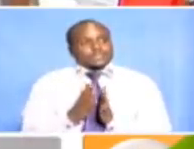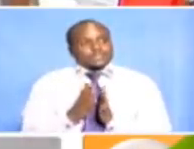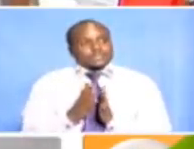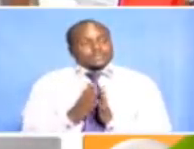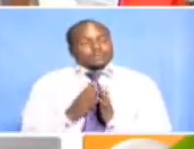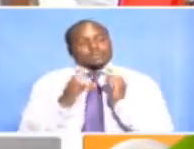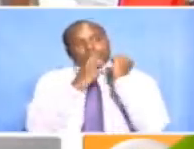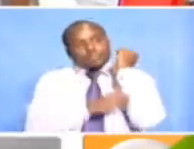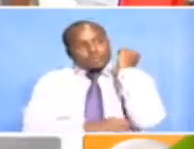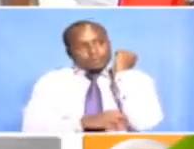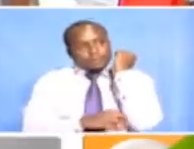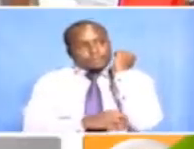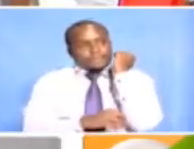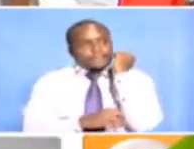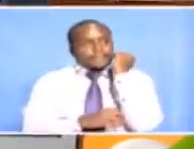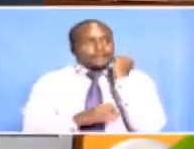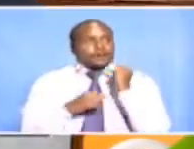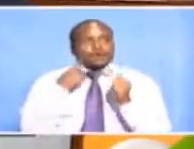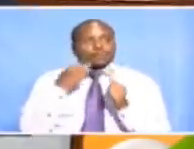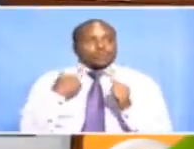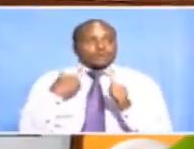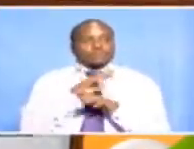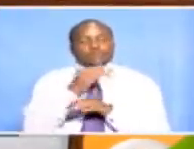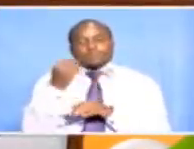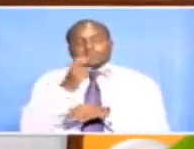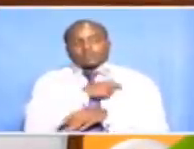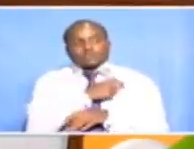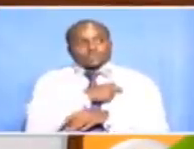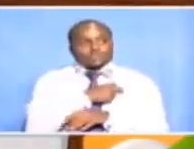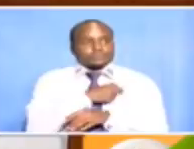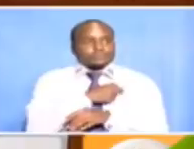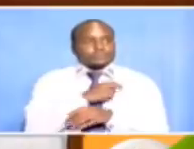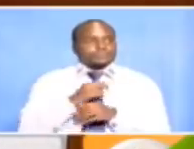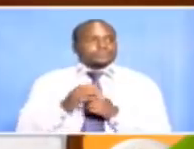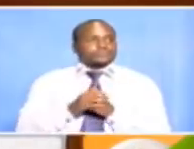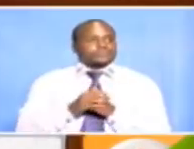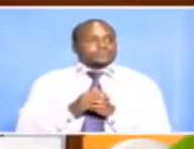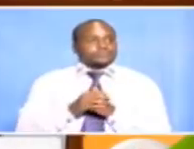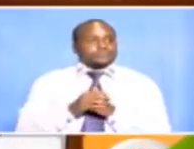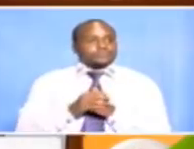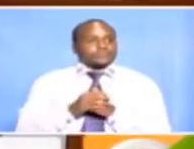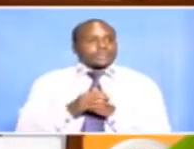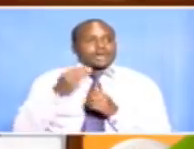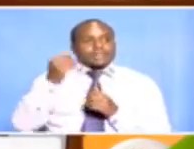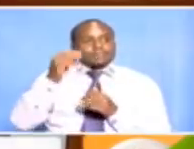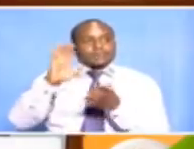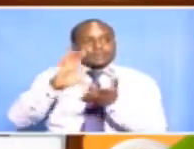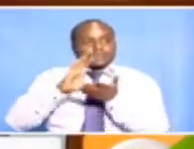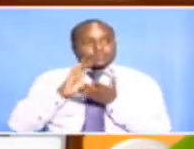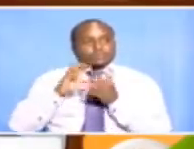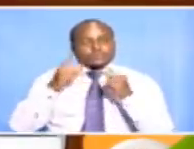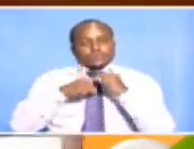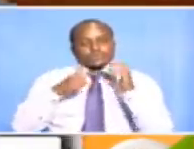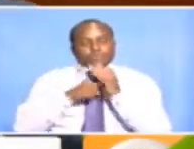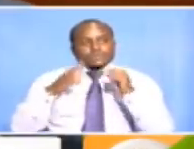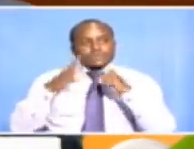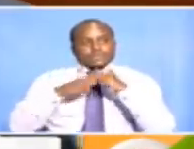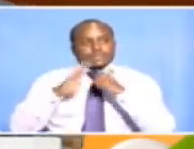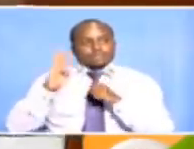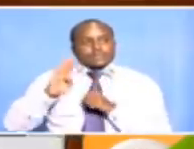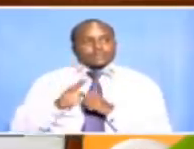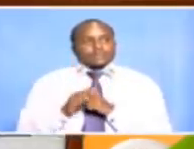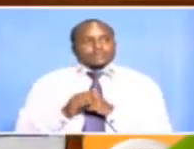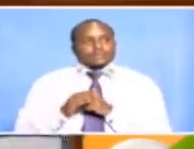pumwani. Wale wa mama hawana fees a consultant. And let me tell you, the allocation which I was given for 6.9 billion, hii pumwani,